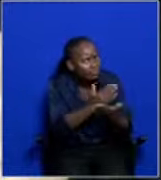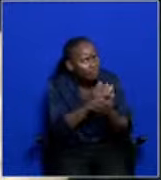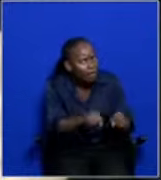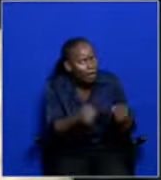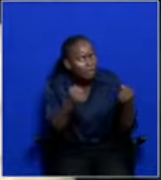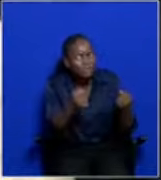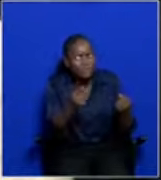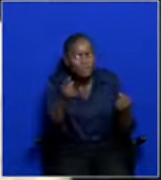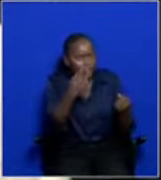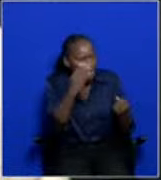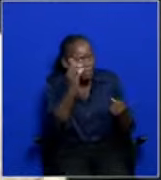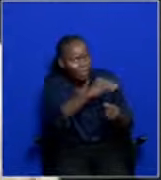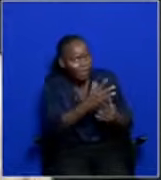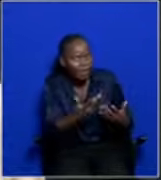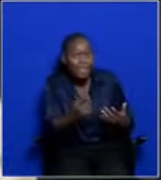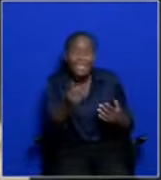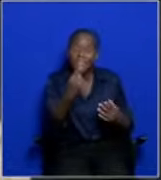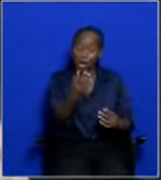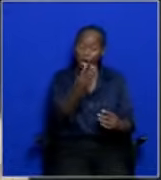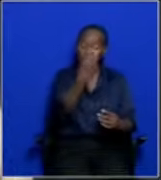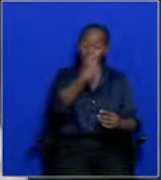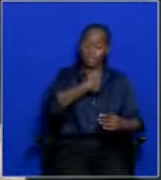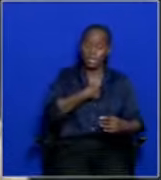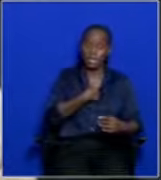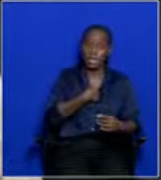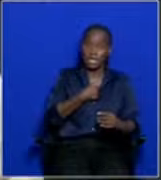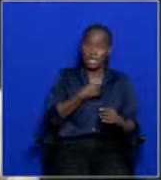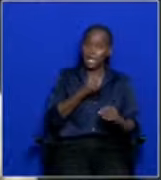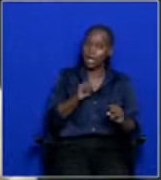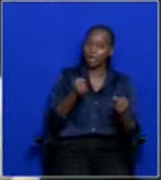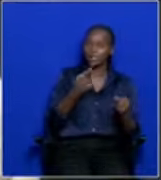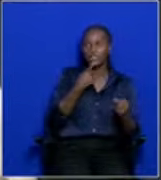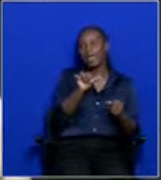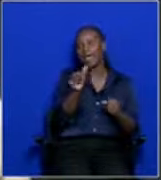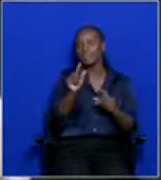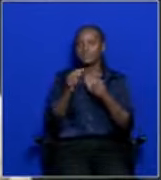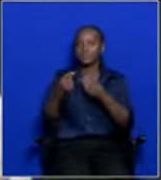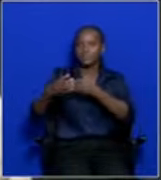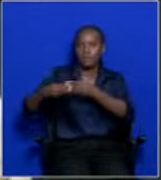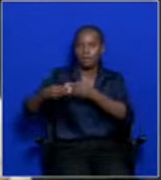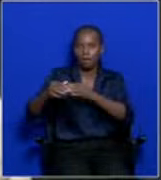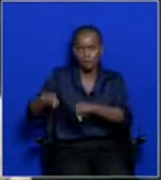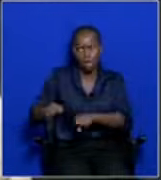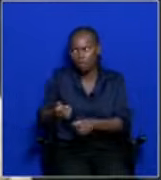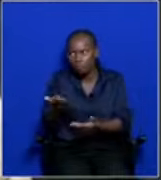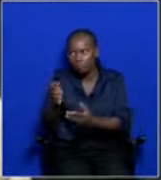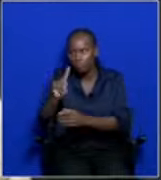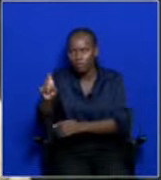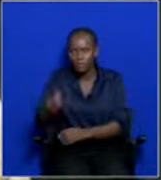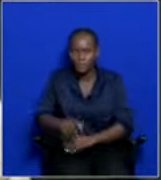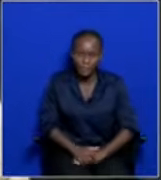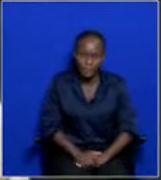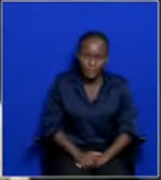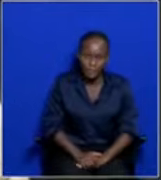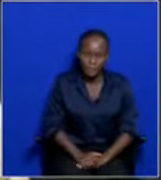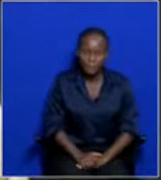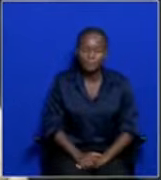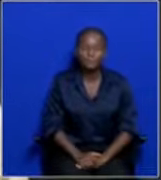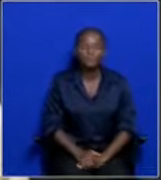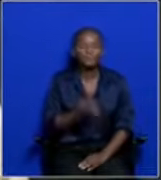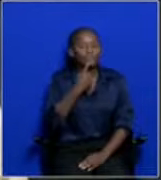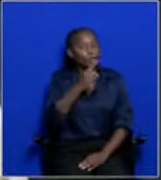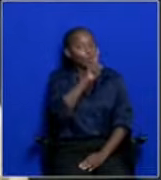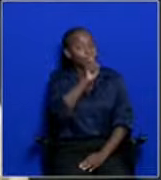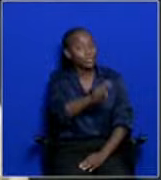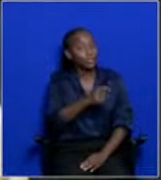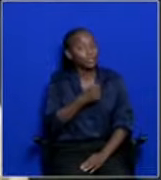team members. I asked the question the way that I did, because I wanted an answer that applies